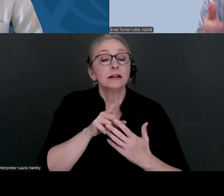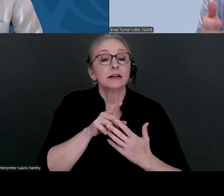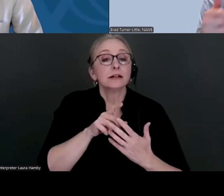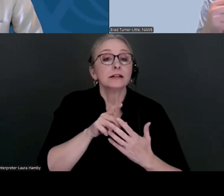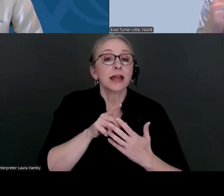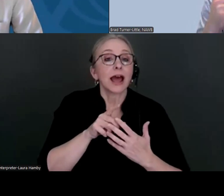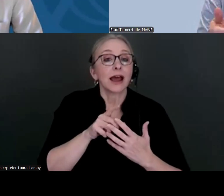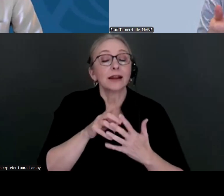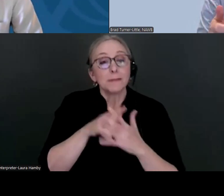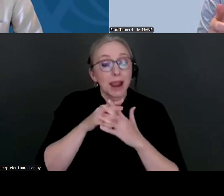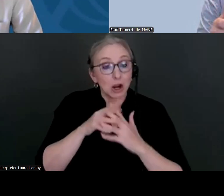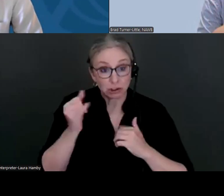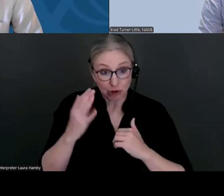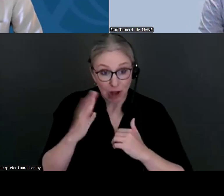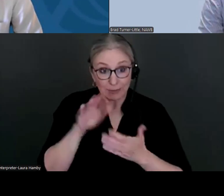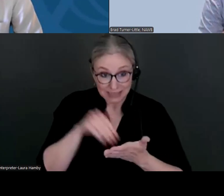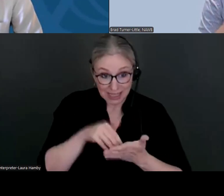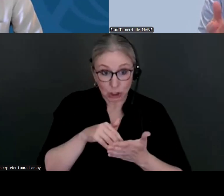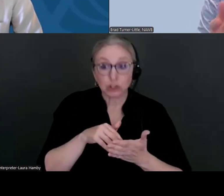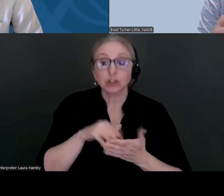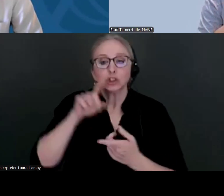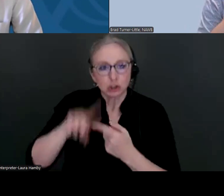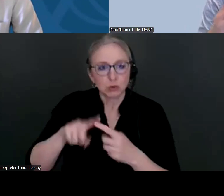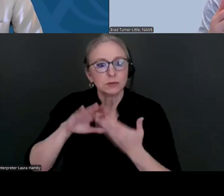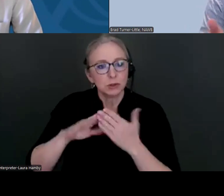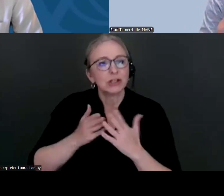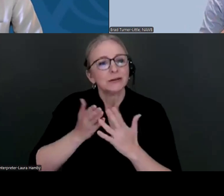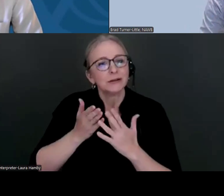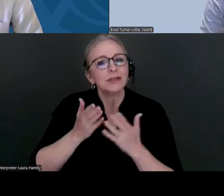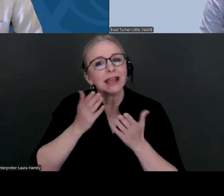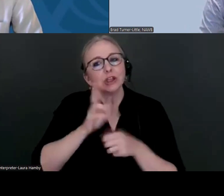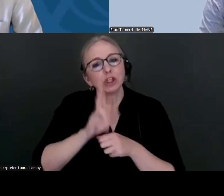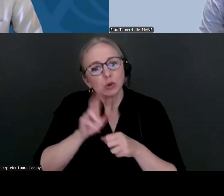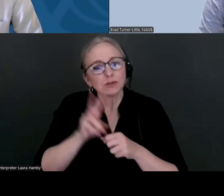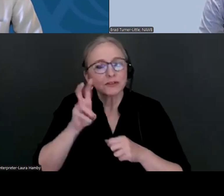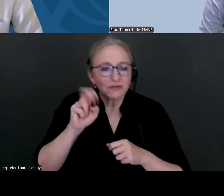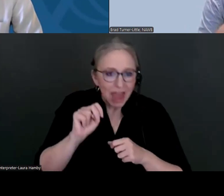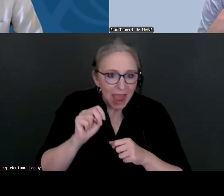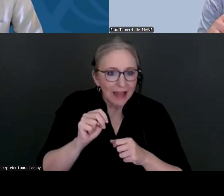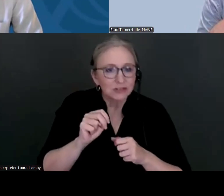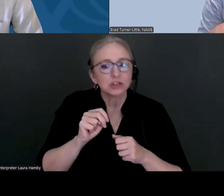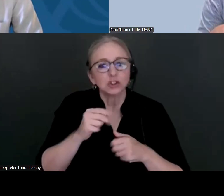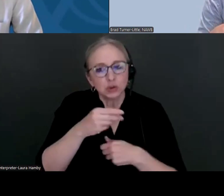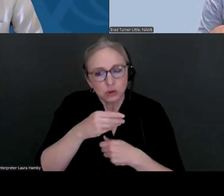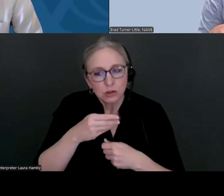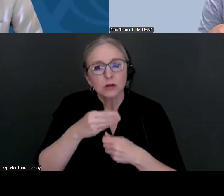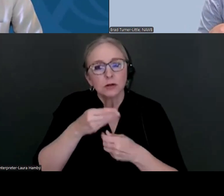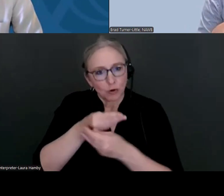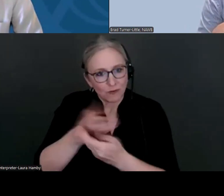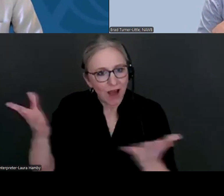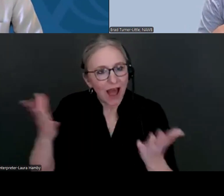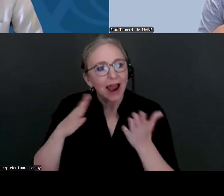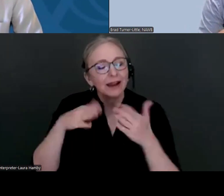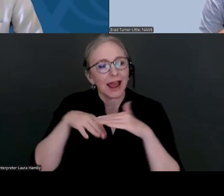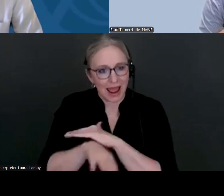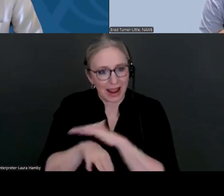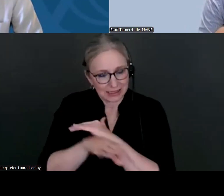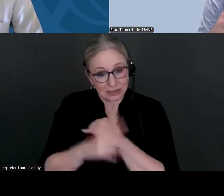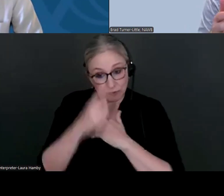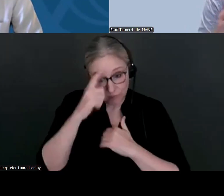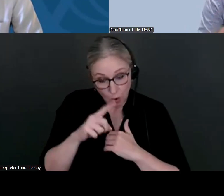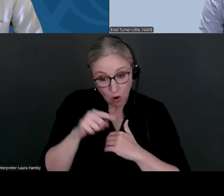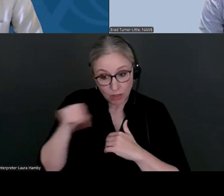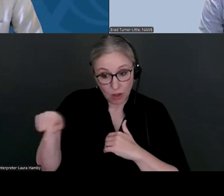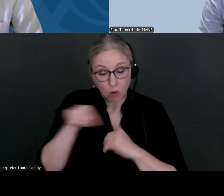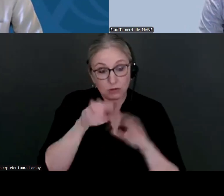American Job Center to communities through mobile vans and other kinds of strategies to create access points for